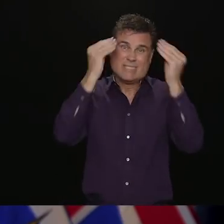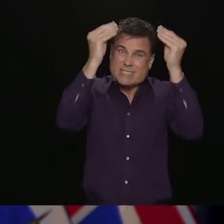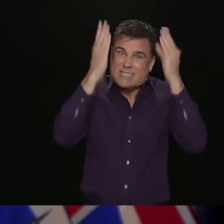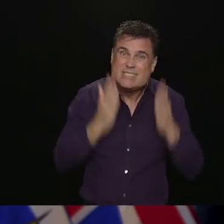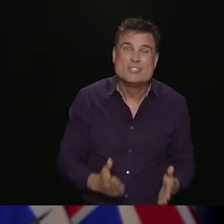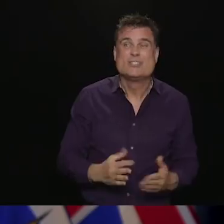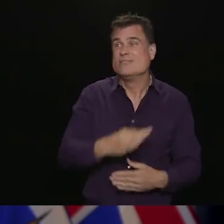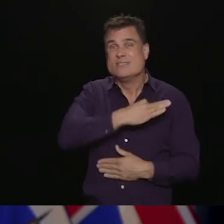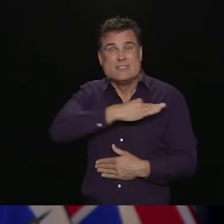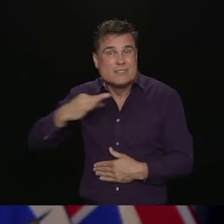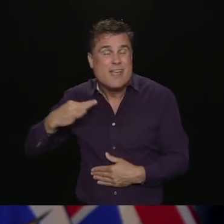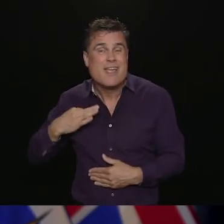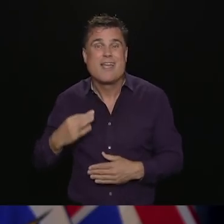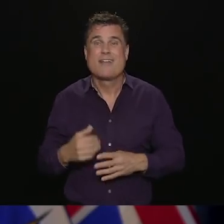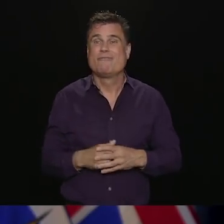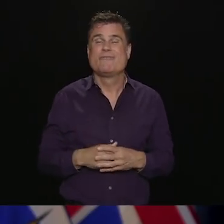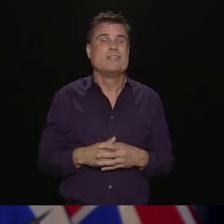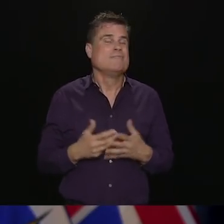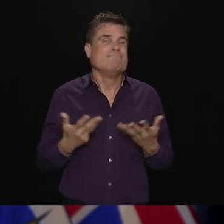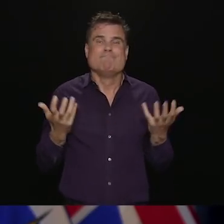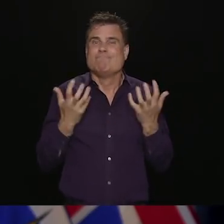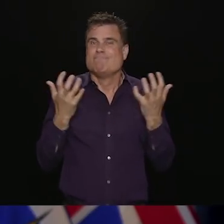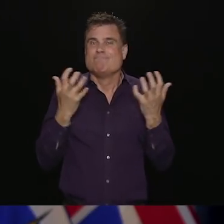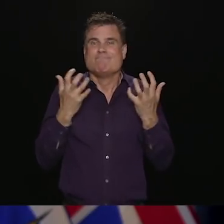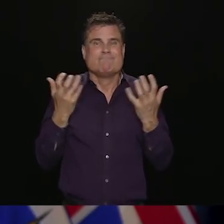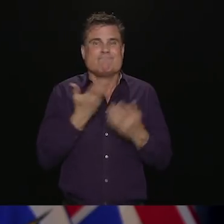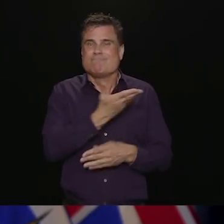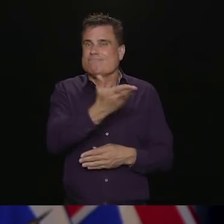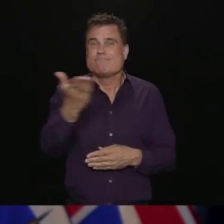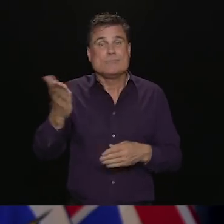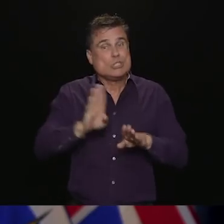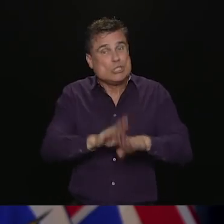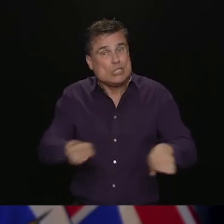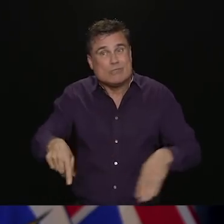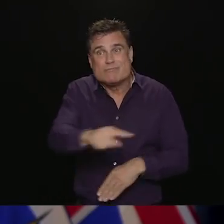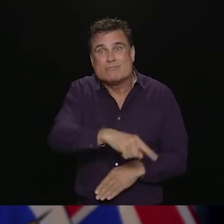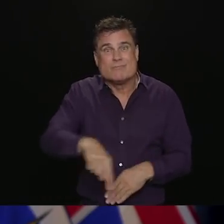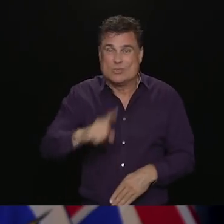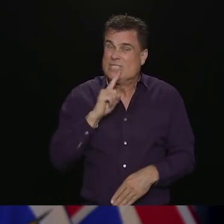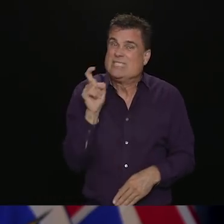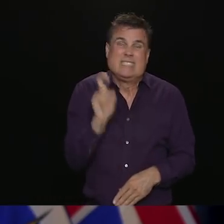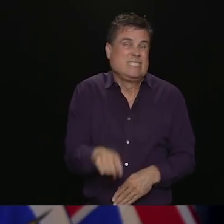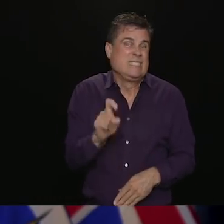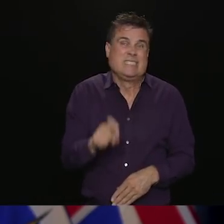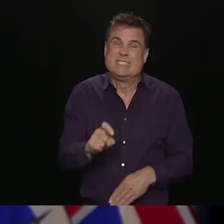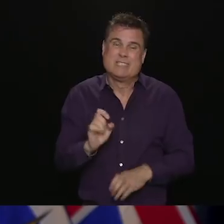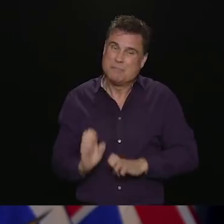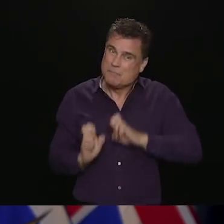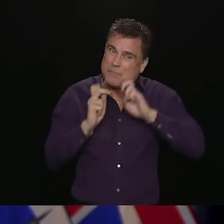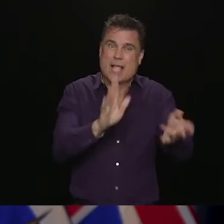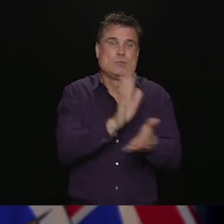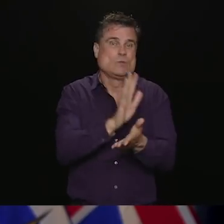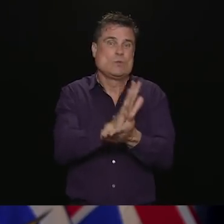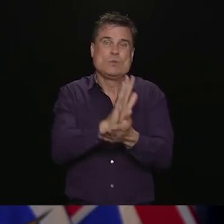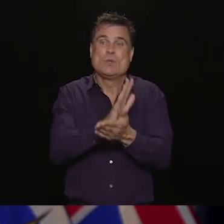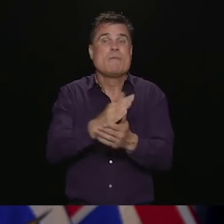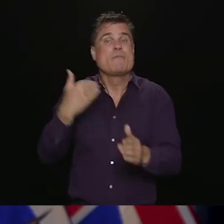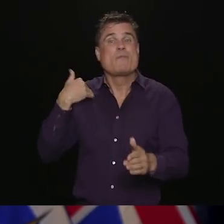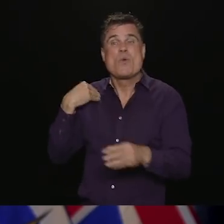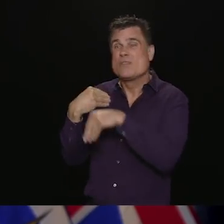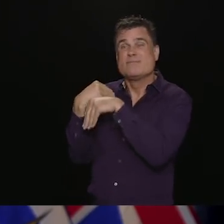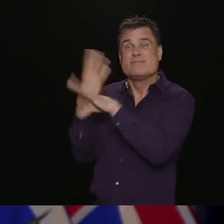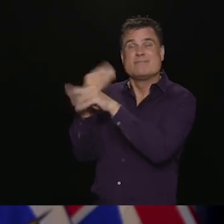who absolutely need it to be back in that in-classroom learning environment. And this has been incredibly important for them.